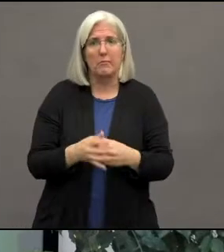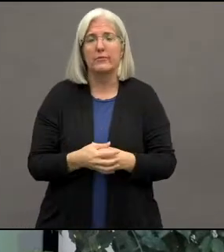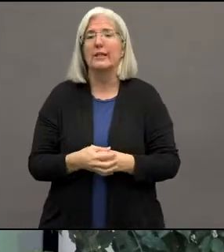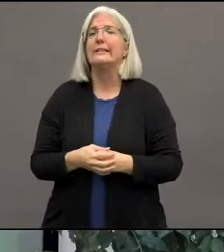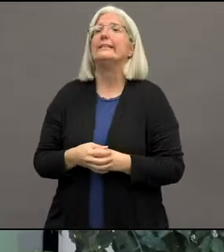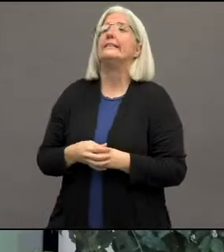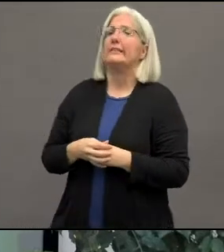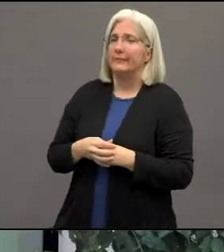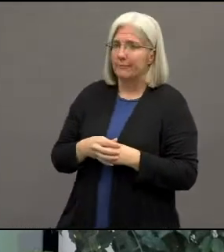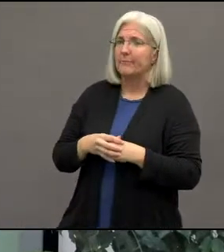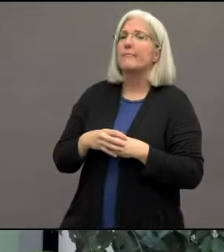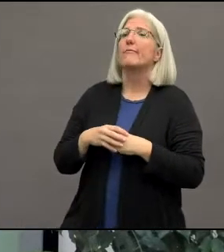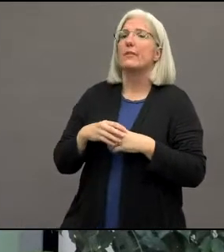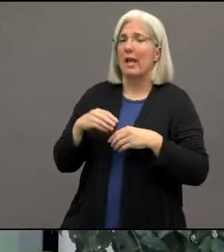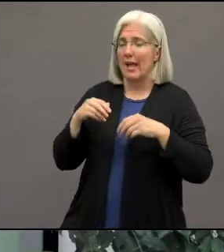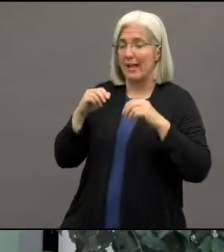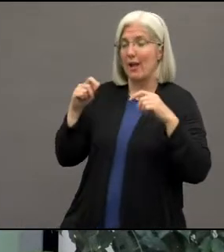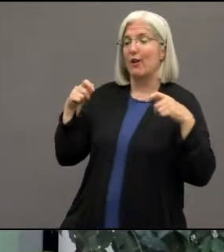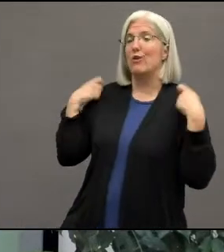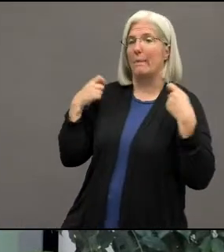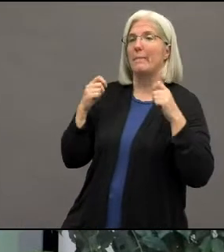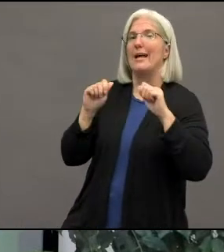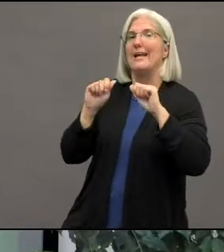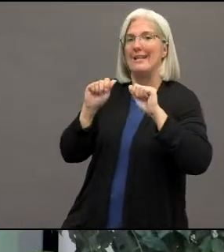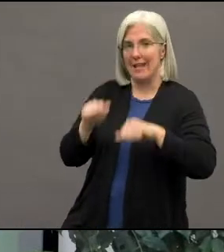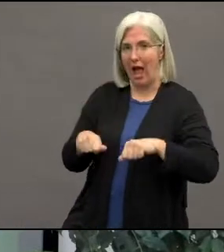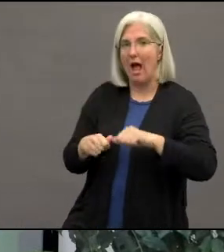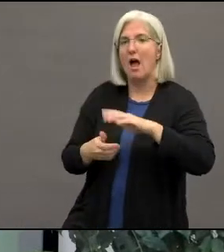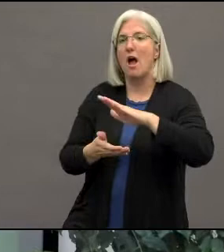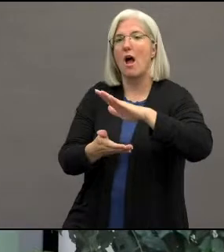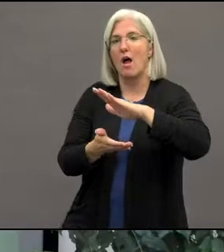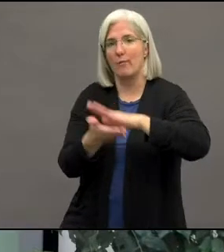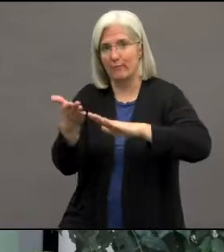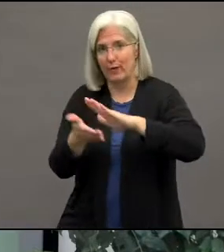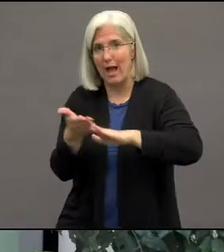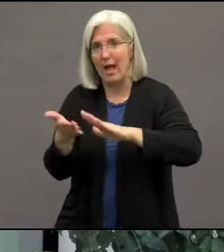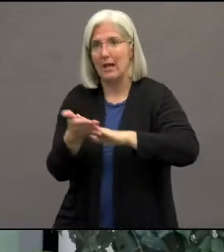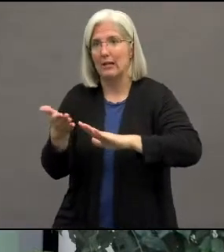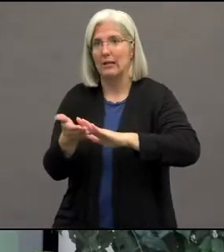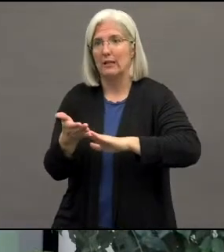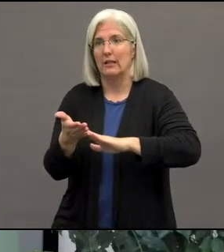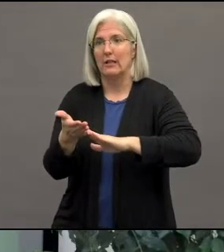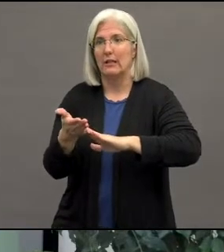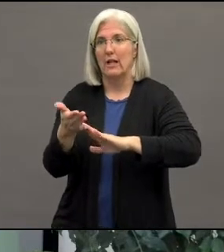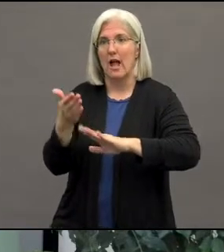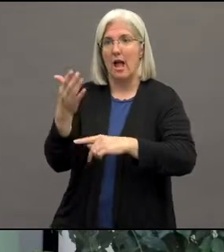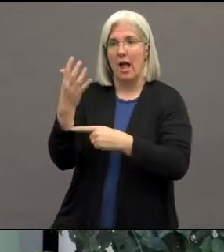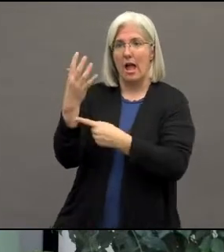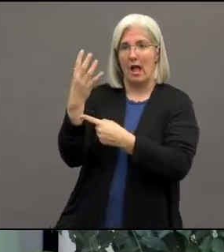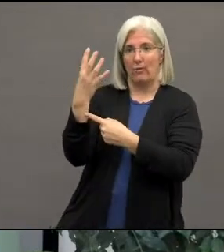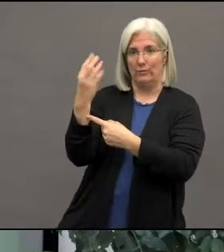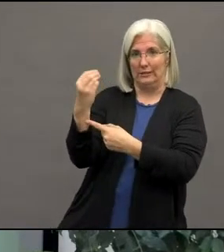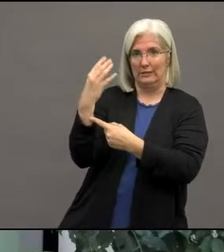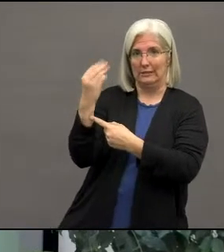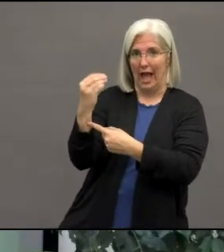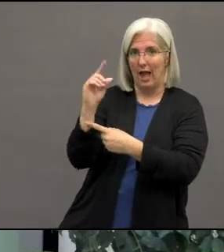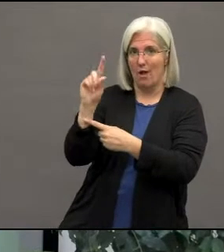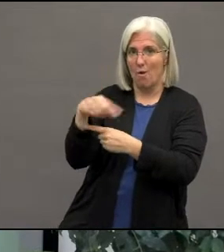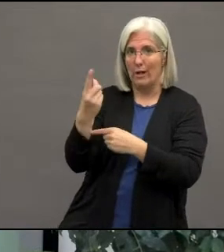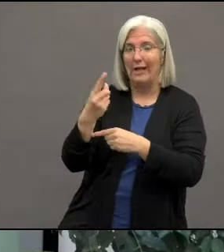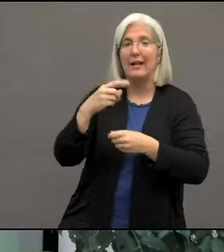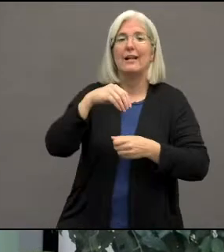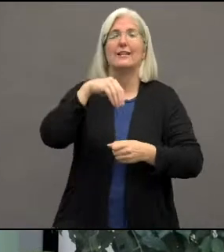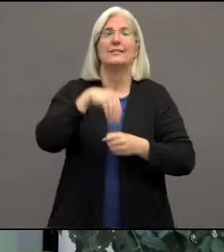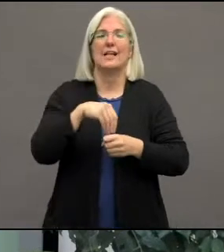indoors, but they can still operate outdoors. So if there are gyms out there that are operating outdoors, this is a time for them